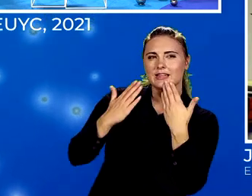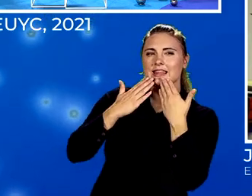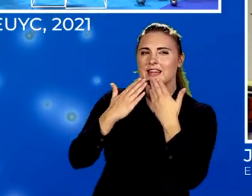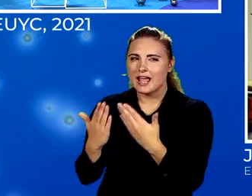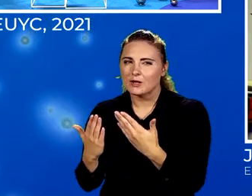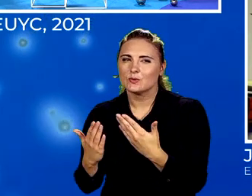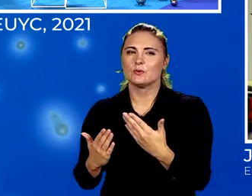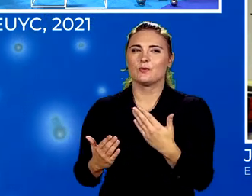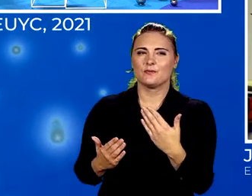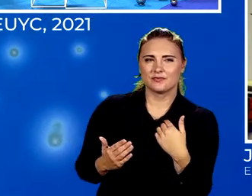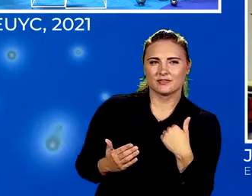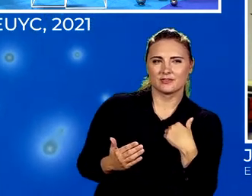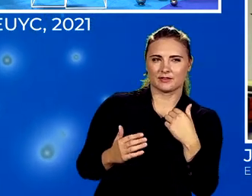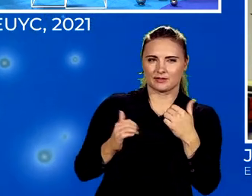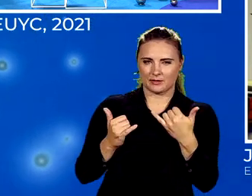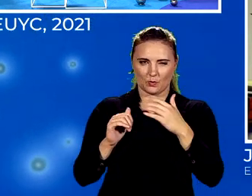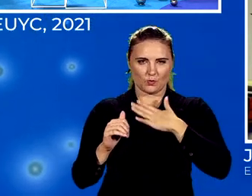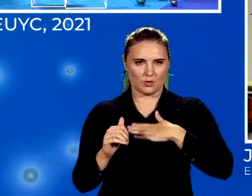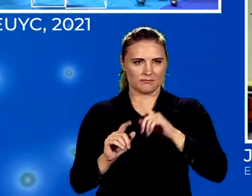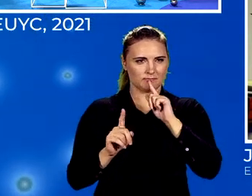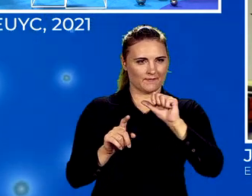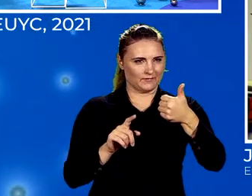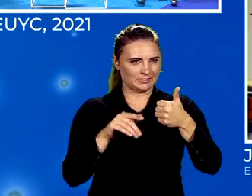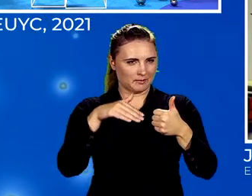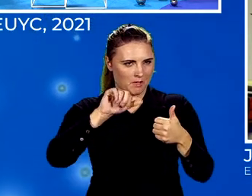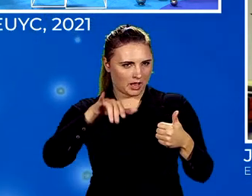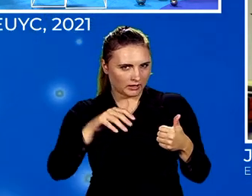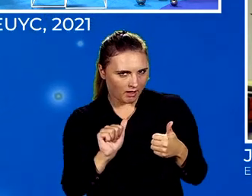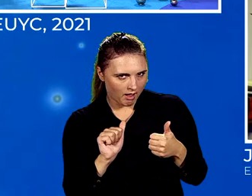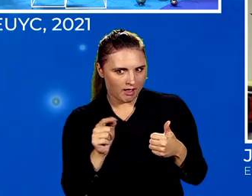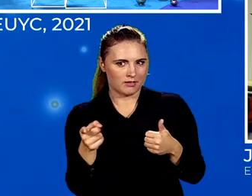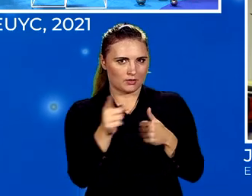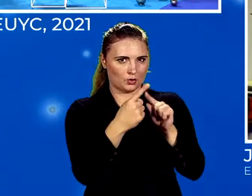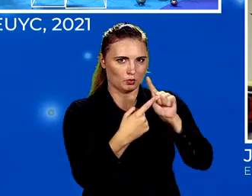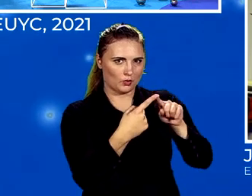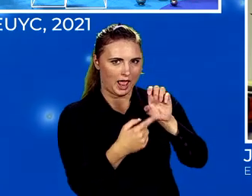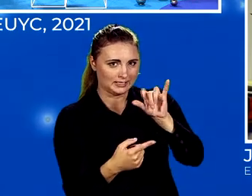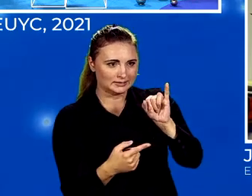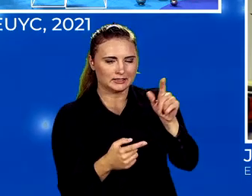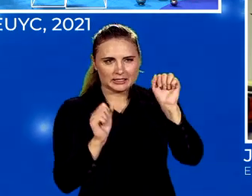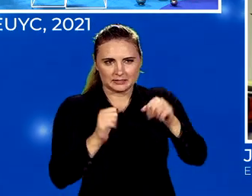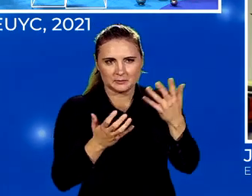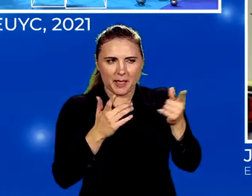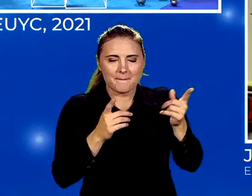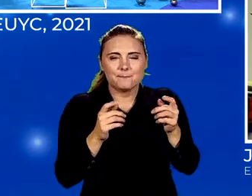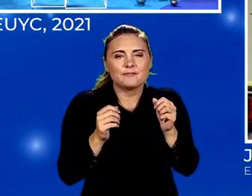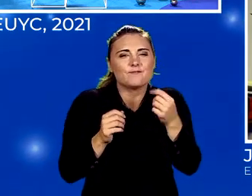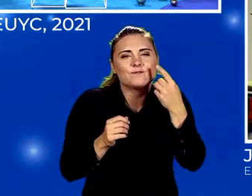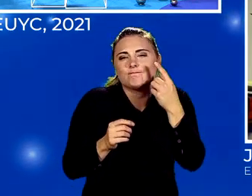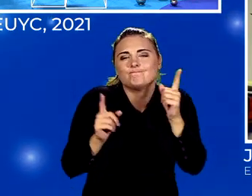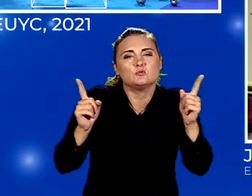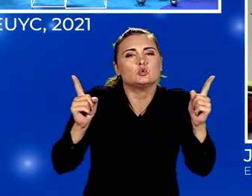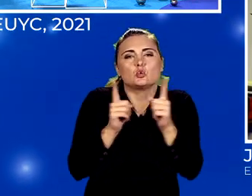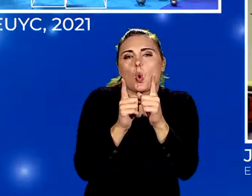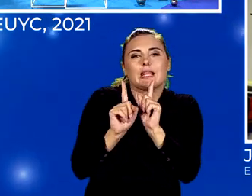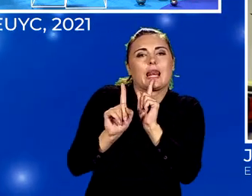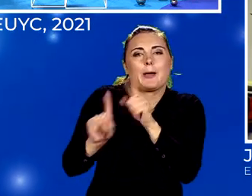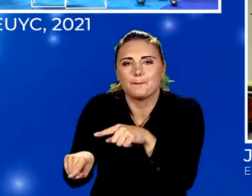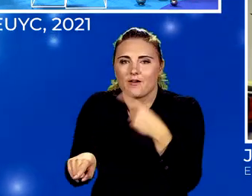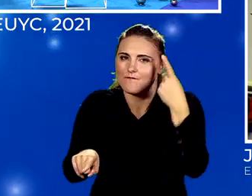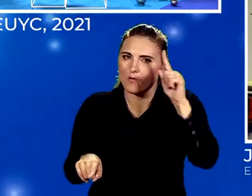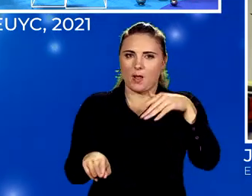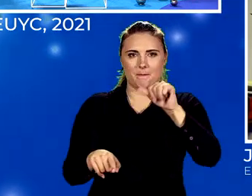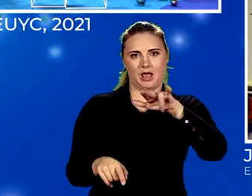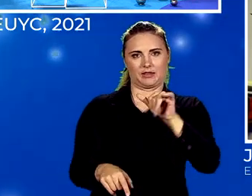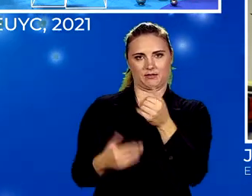question from Maria to Elsie. Elsie, if you can, in a very short time, tell us on how to be a good first